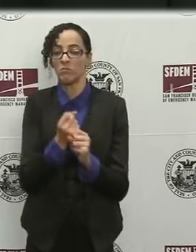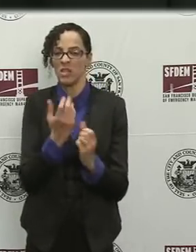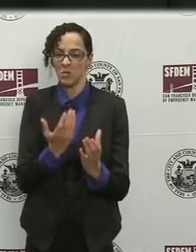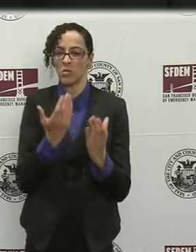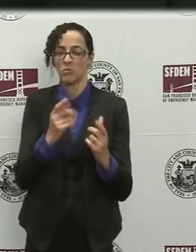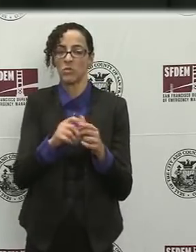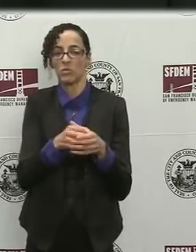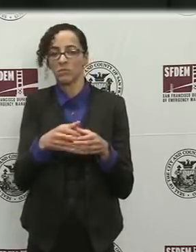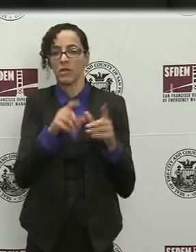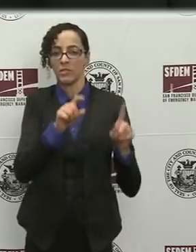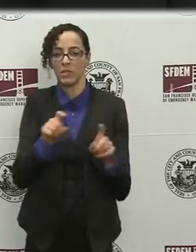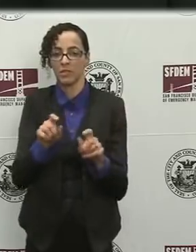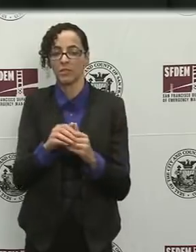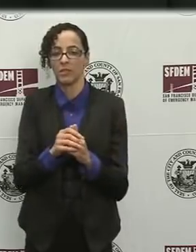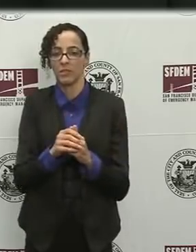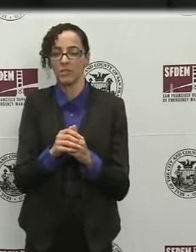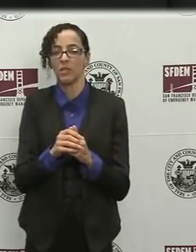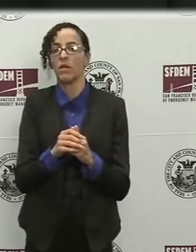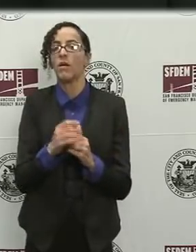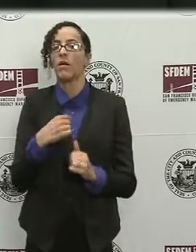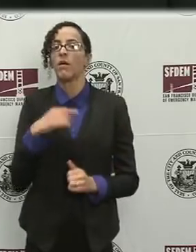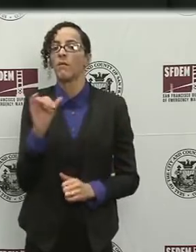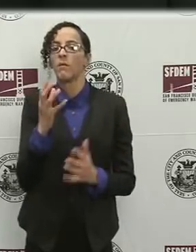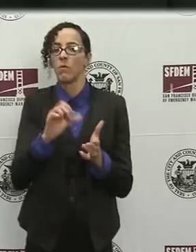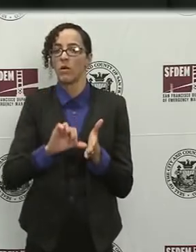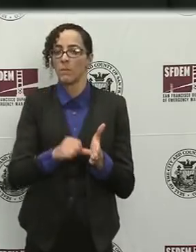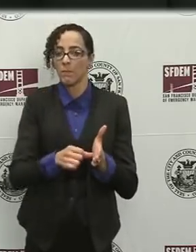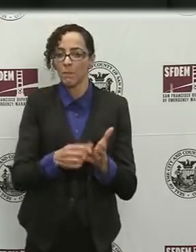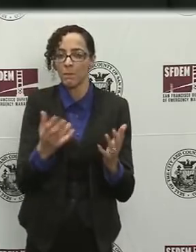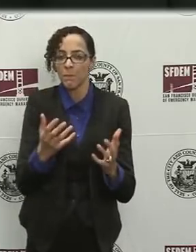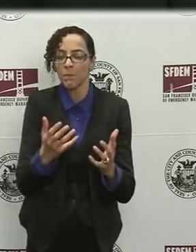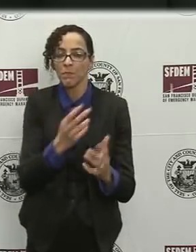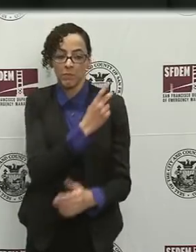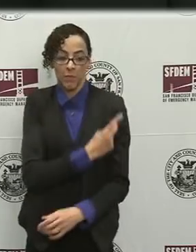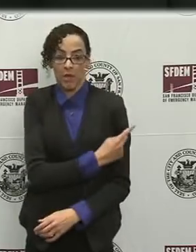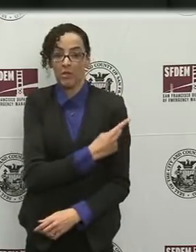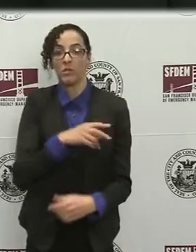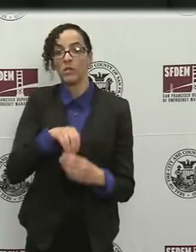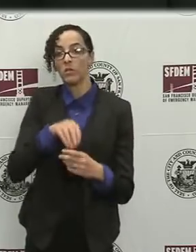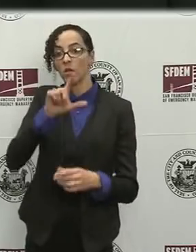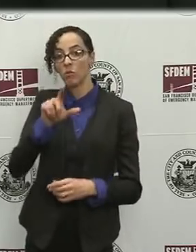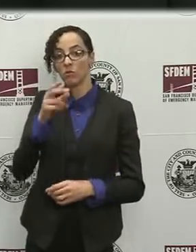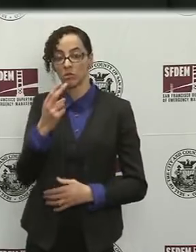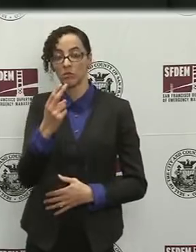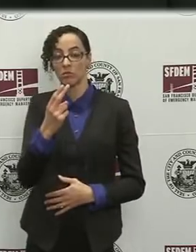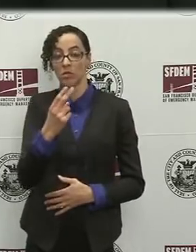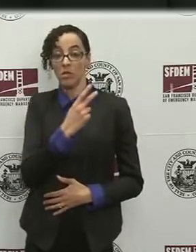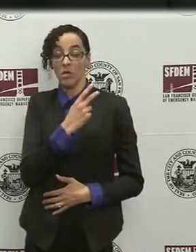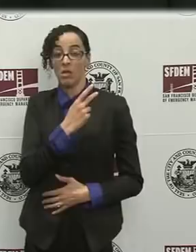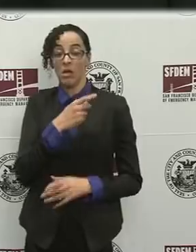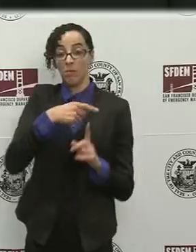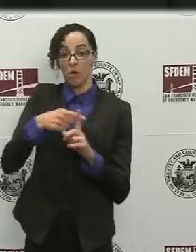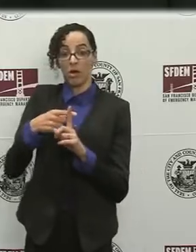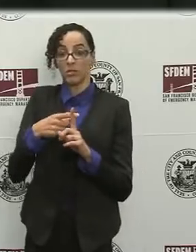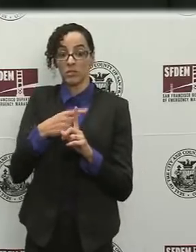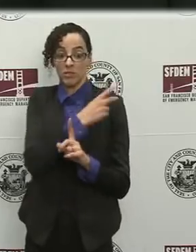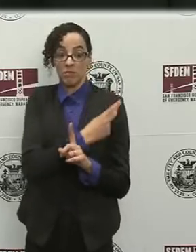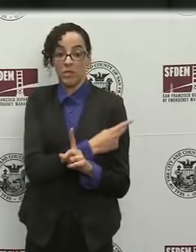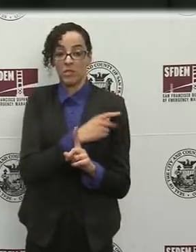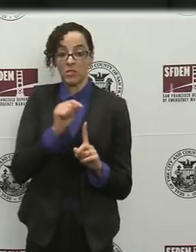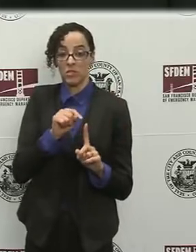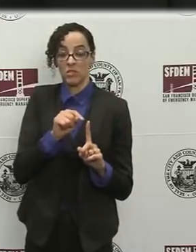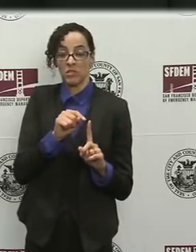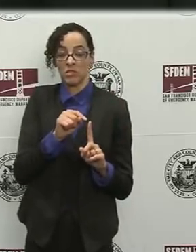there. I also want to emphasize that of the patients of Laguna Honda, the positive patients have been